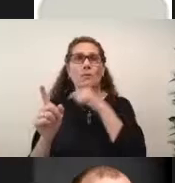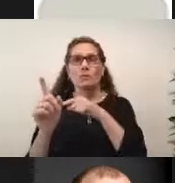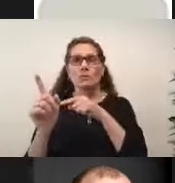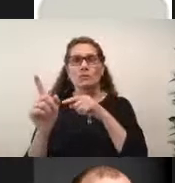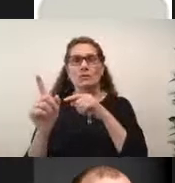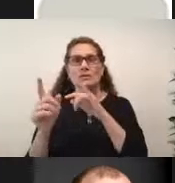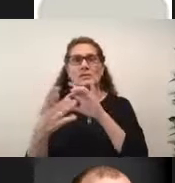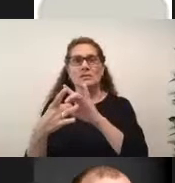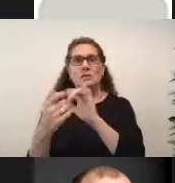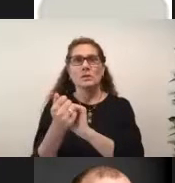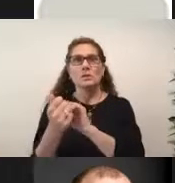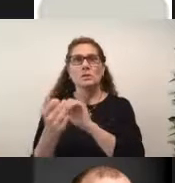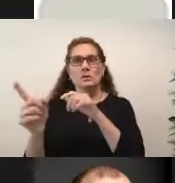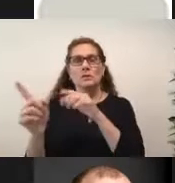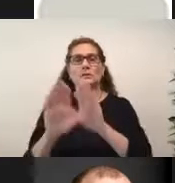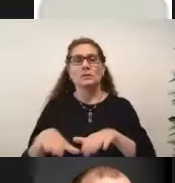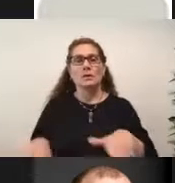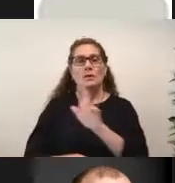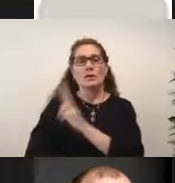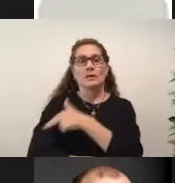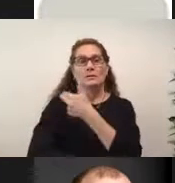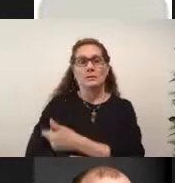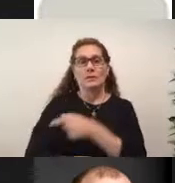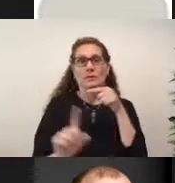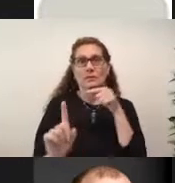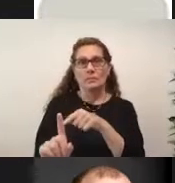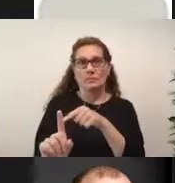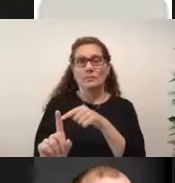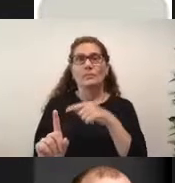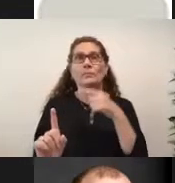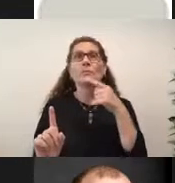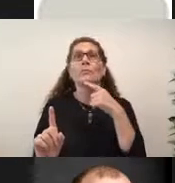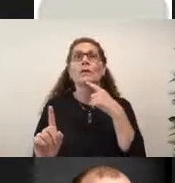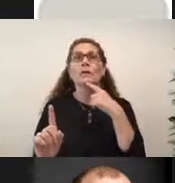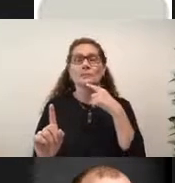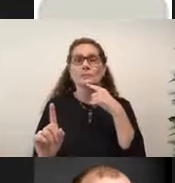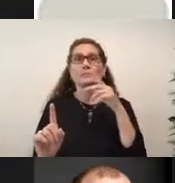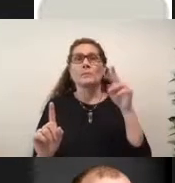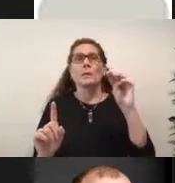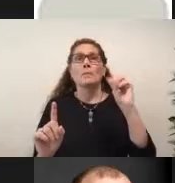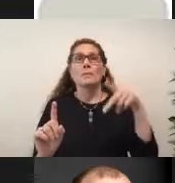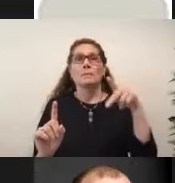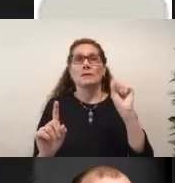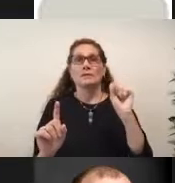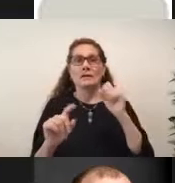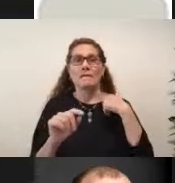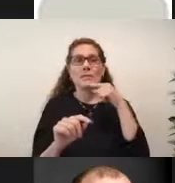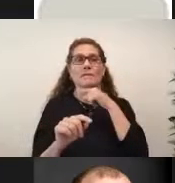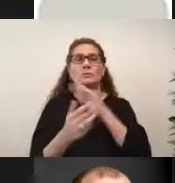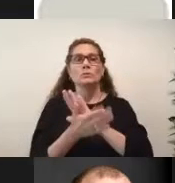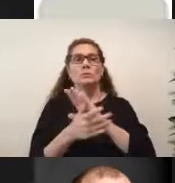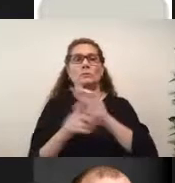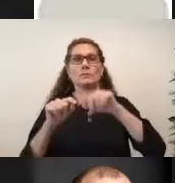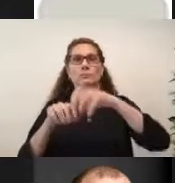Seton Schools. While these clinics are focused on vaccinating the newly eligible children, vaccines will be available for anyone in the community. The full list